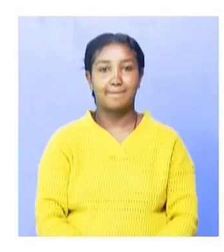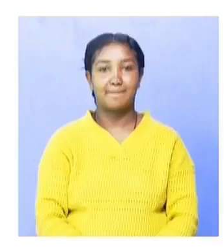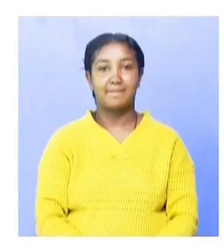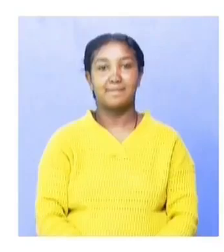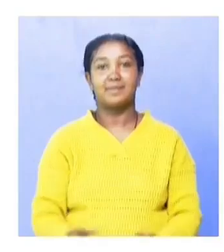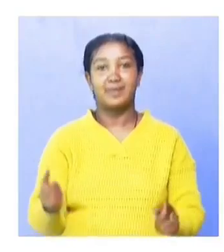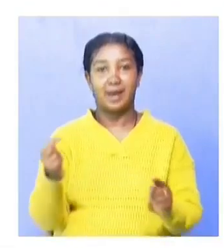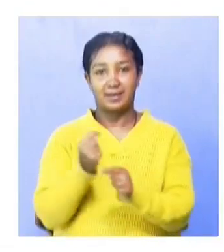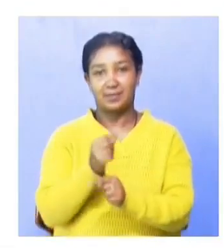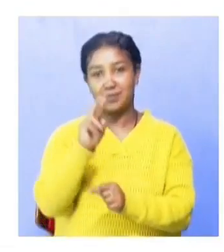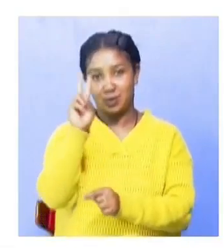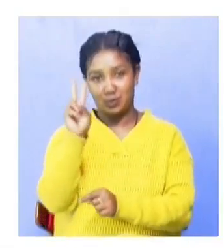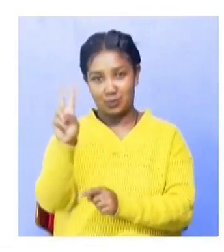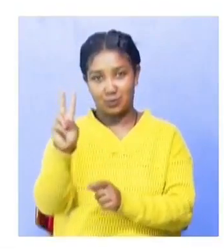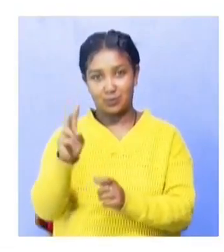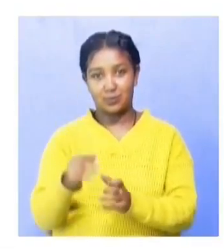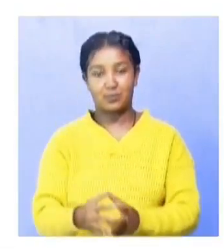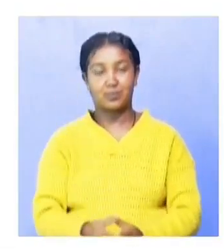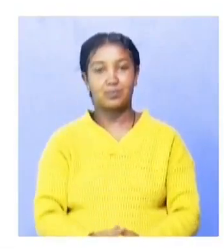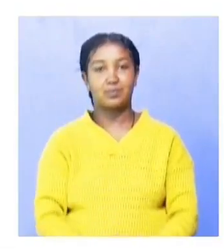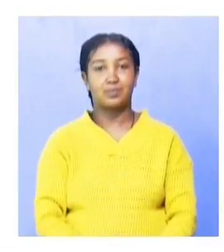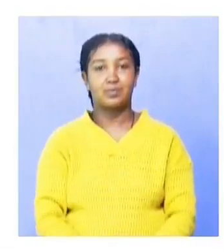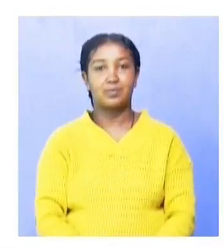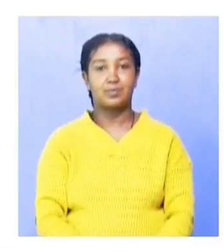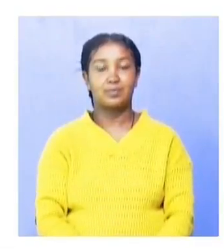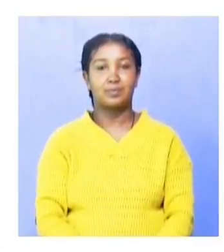Activity 2.